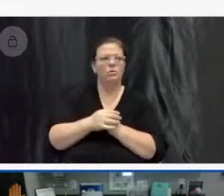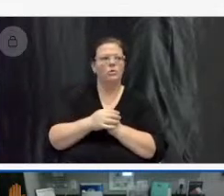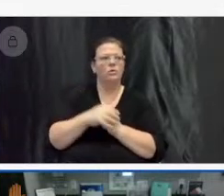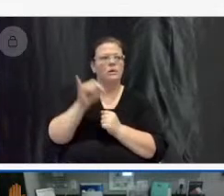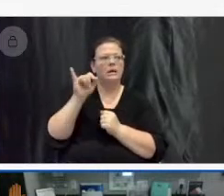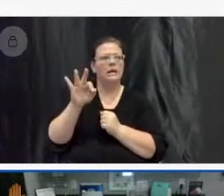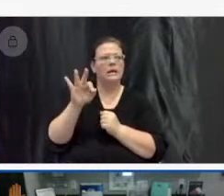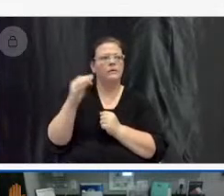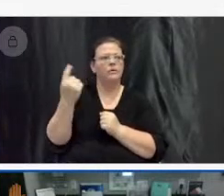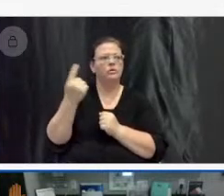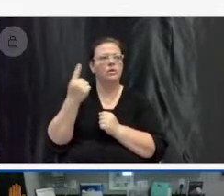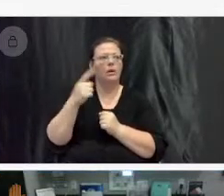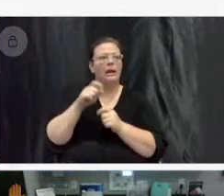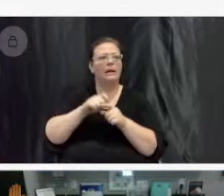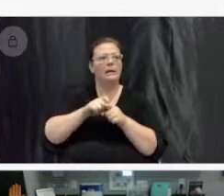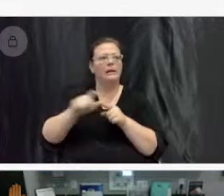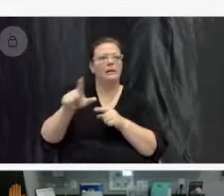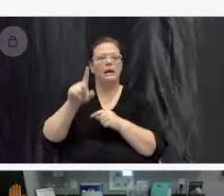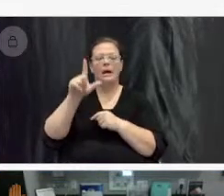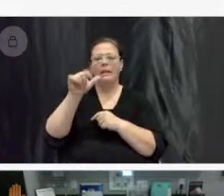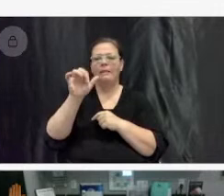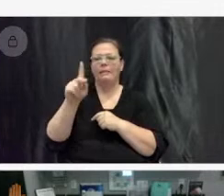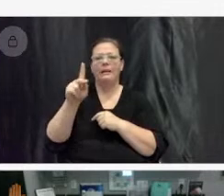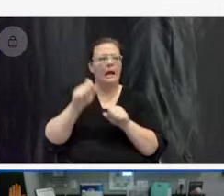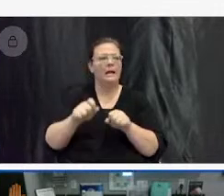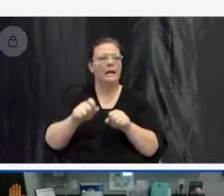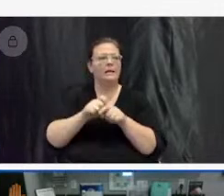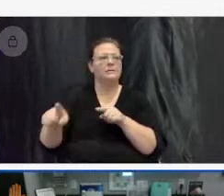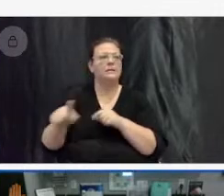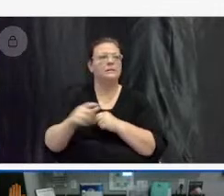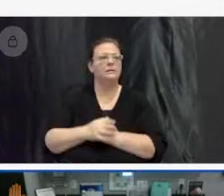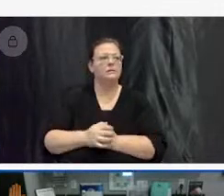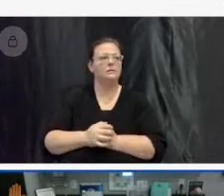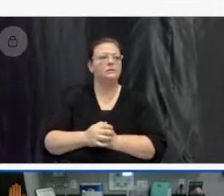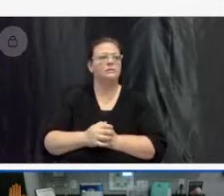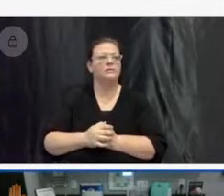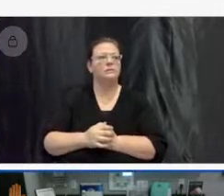there's somebody I can send a direct link to, I can send it.